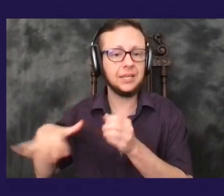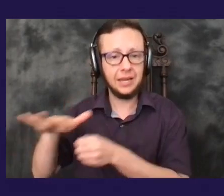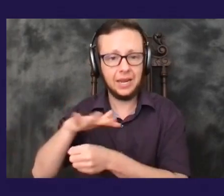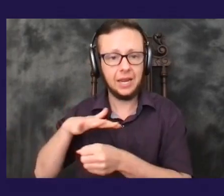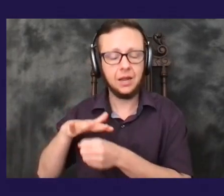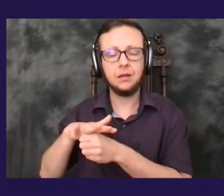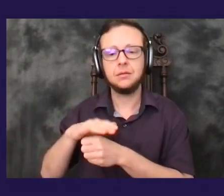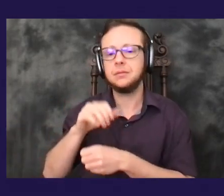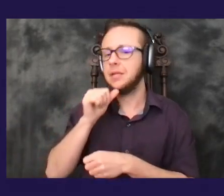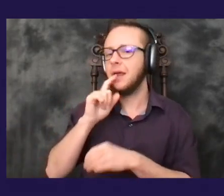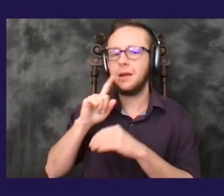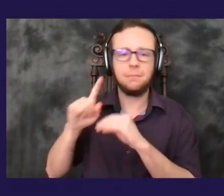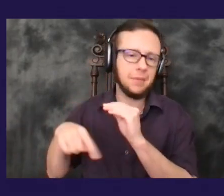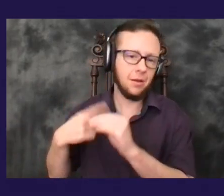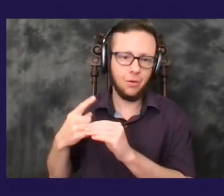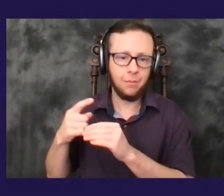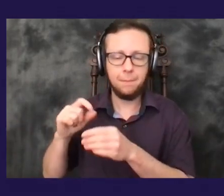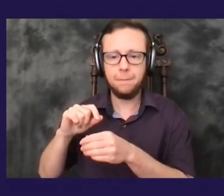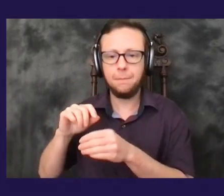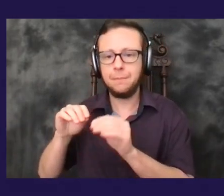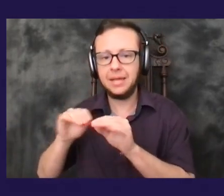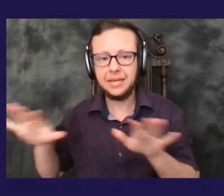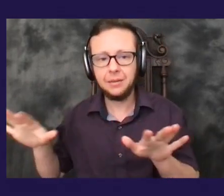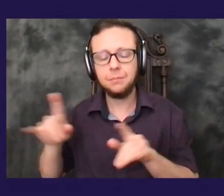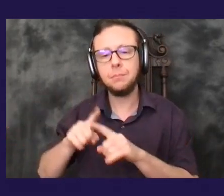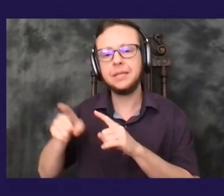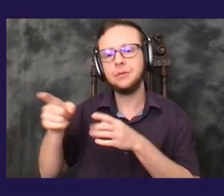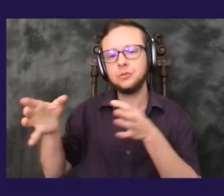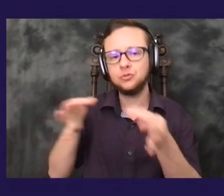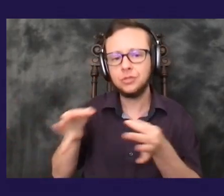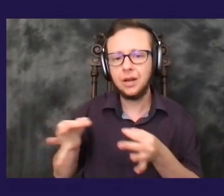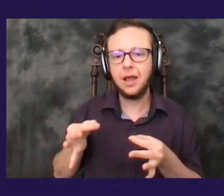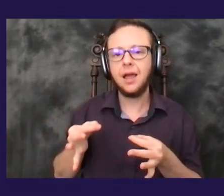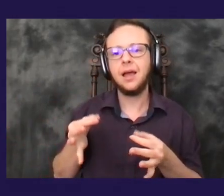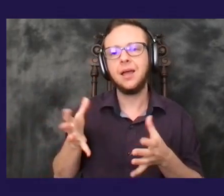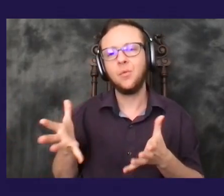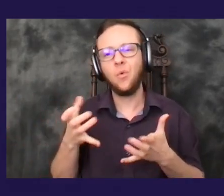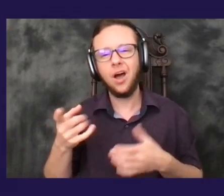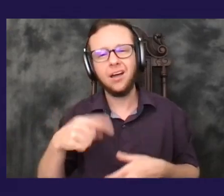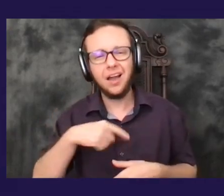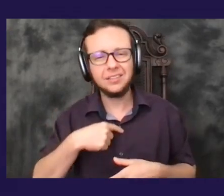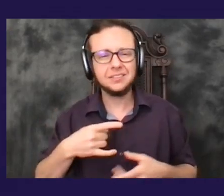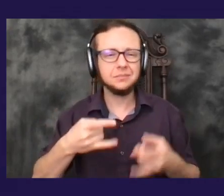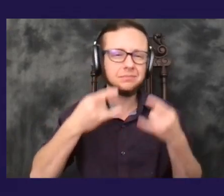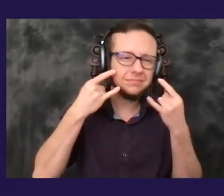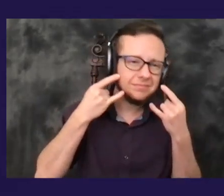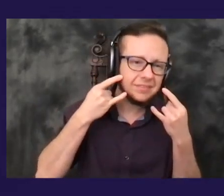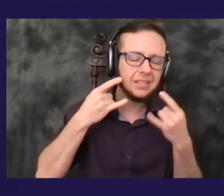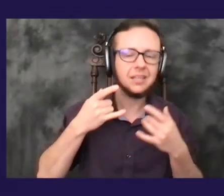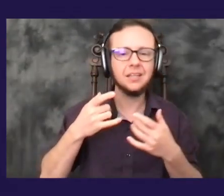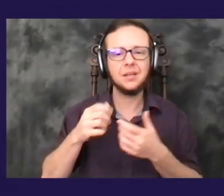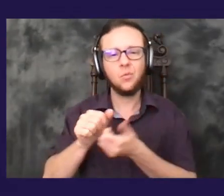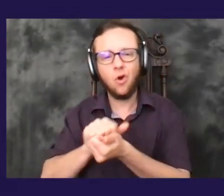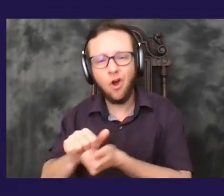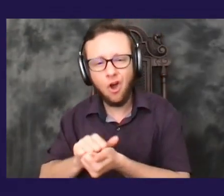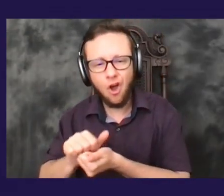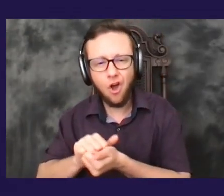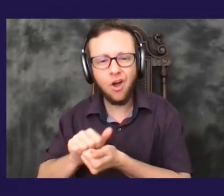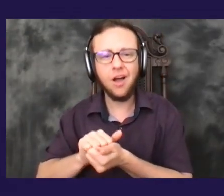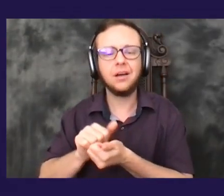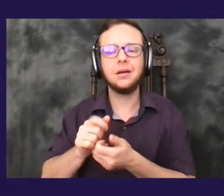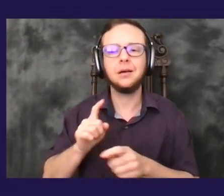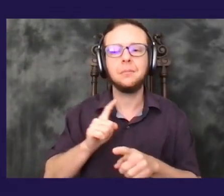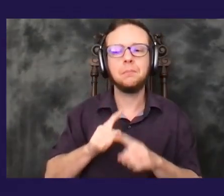about the pandemic, but they were describing like, they were saying like, they want us to wear these masks. They want us to like, wash our hands, do all this, but like, they haven't